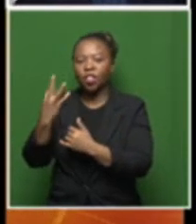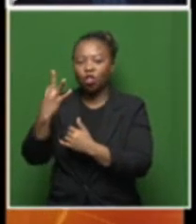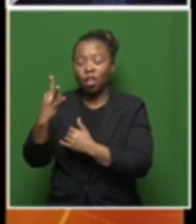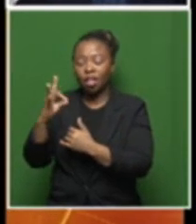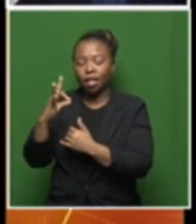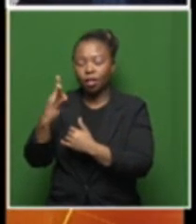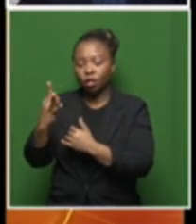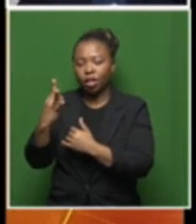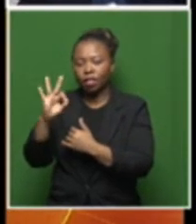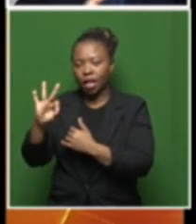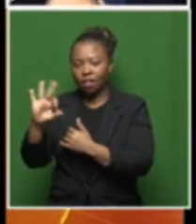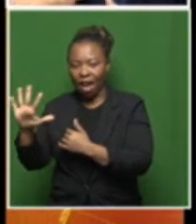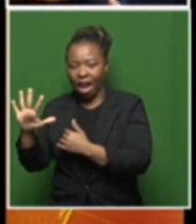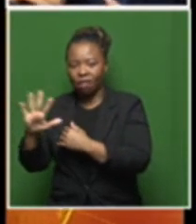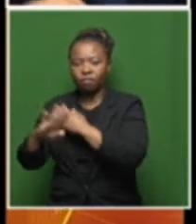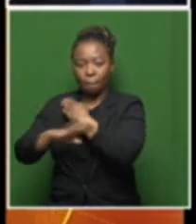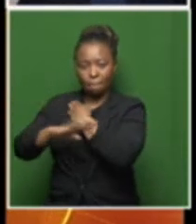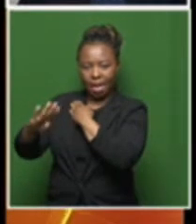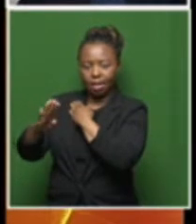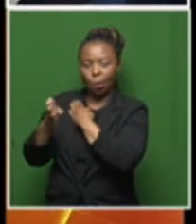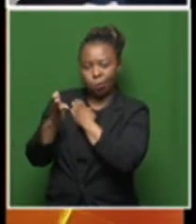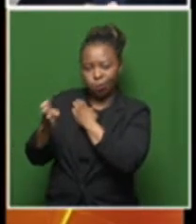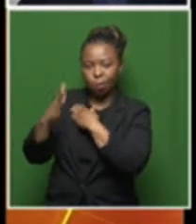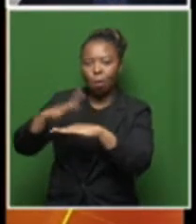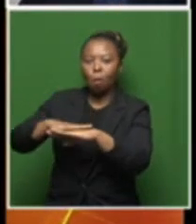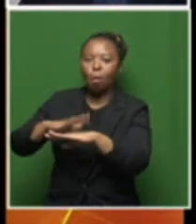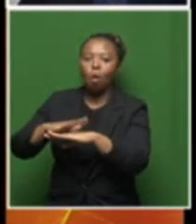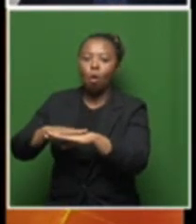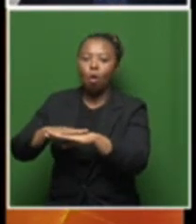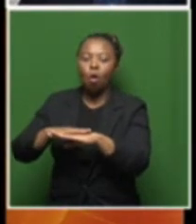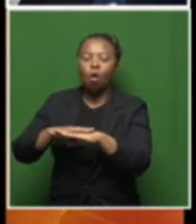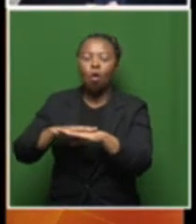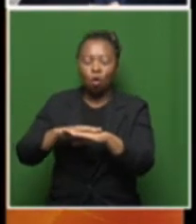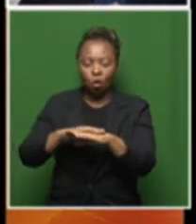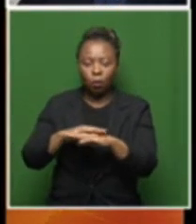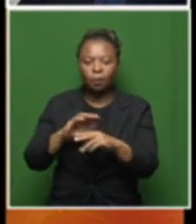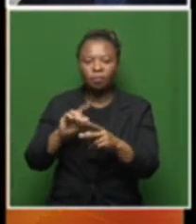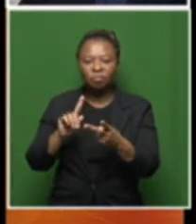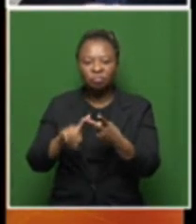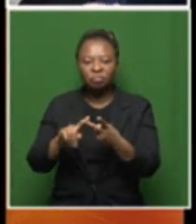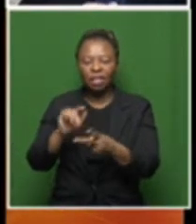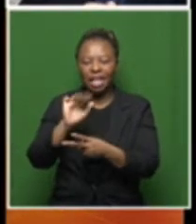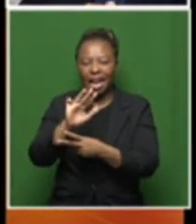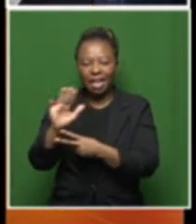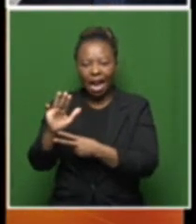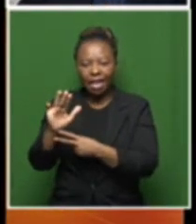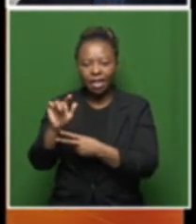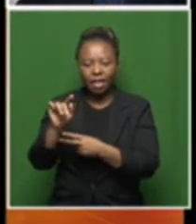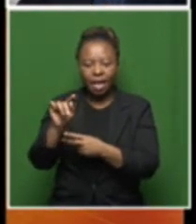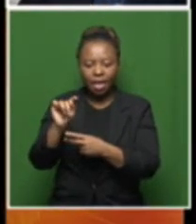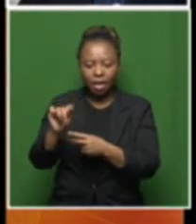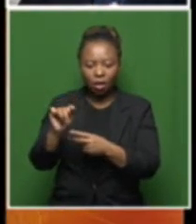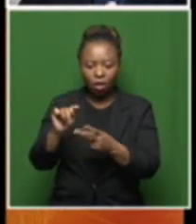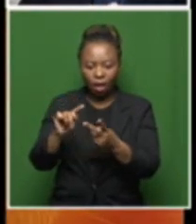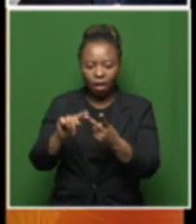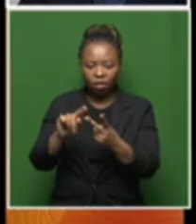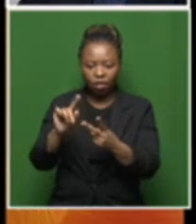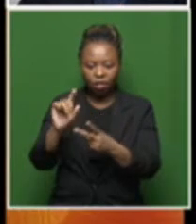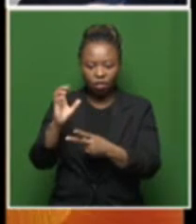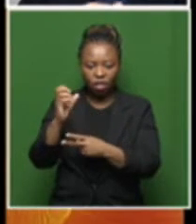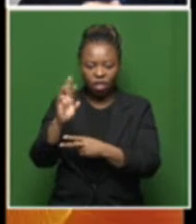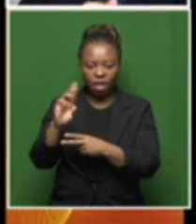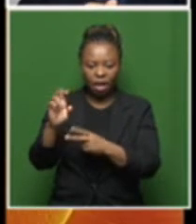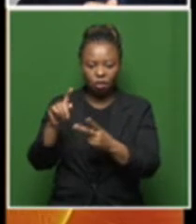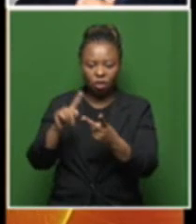capacity, Mitchells Plain Hospital about 200 bed capacity, Frisia in Ward 99, 86 capacity, Solstraal in